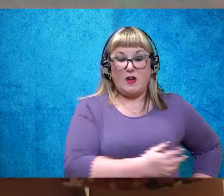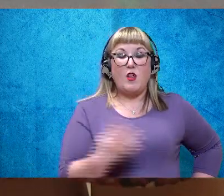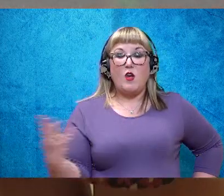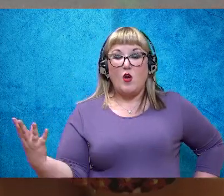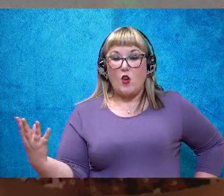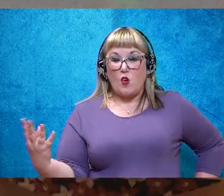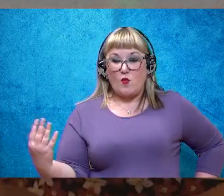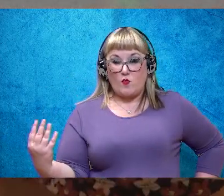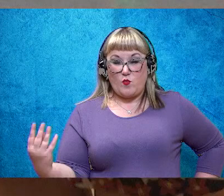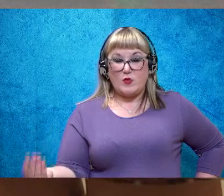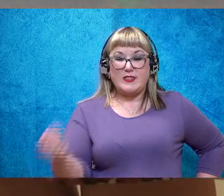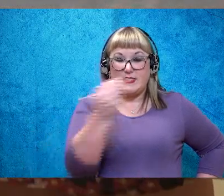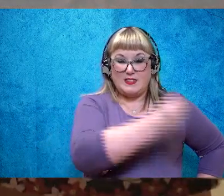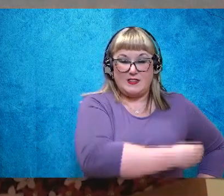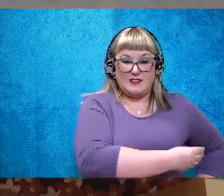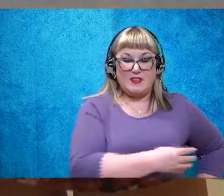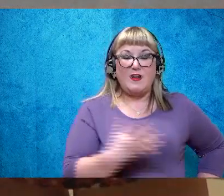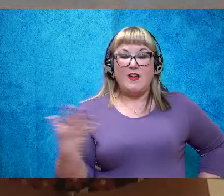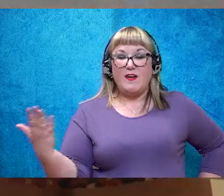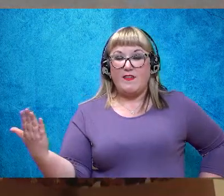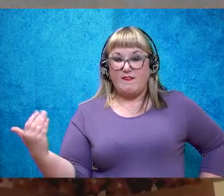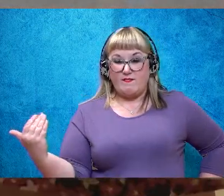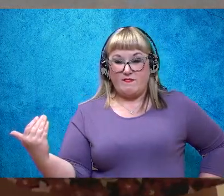13, 14,